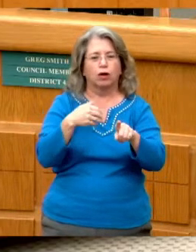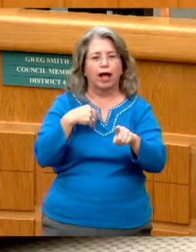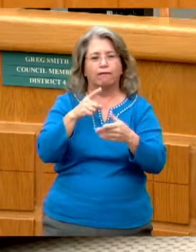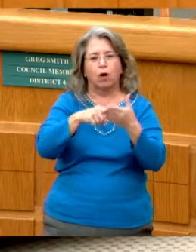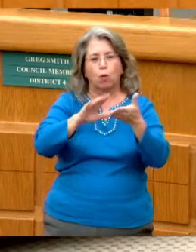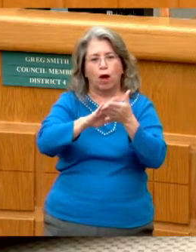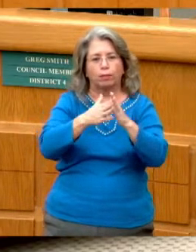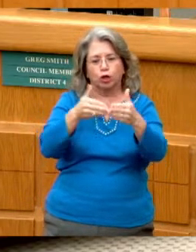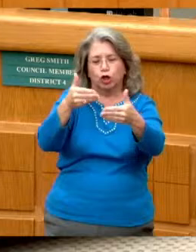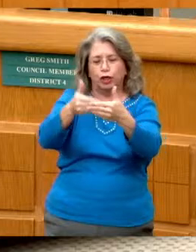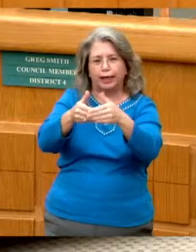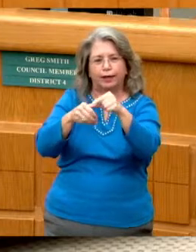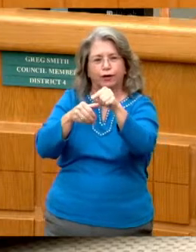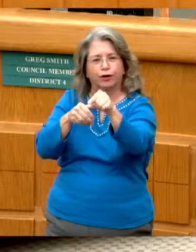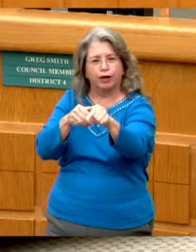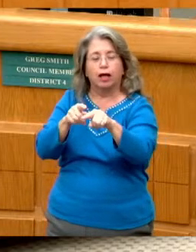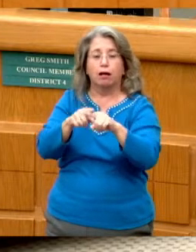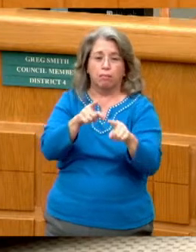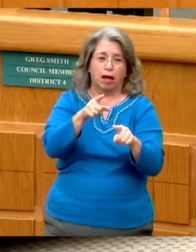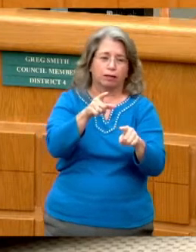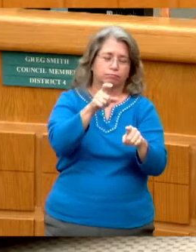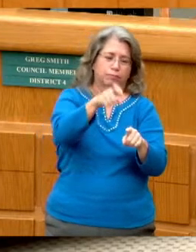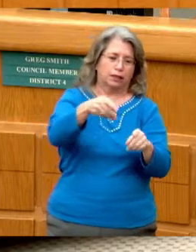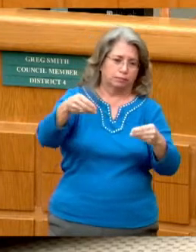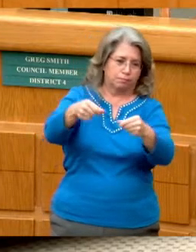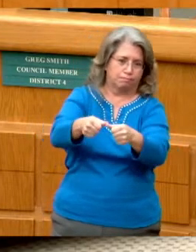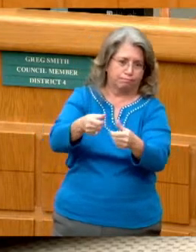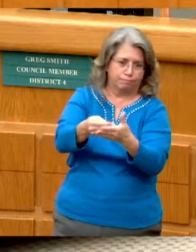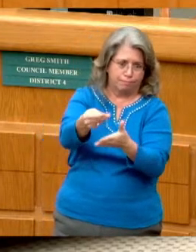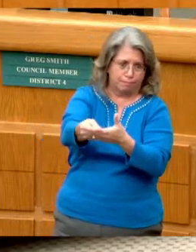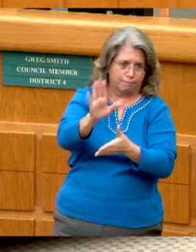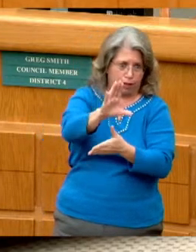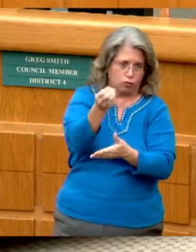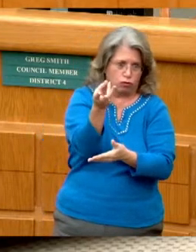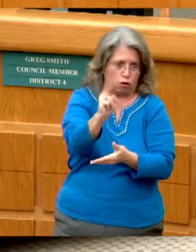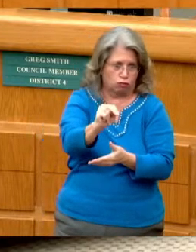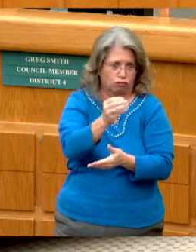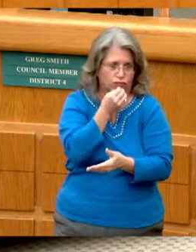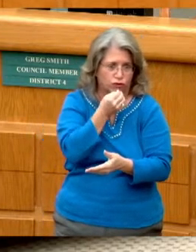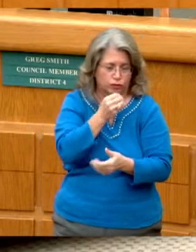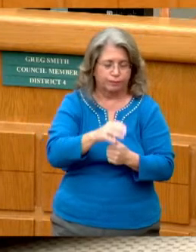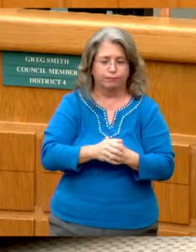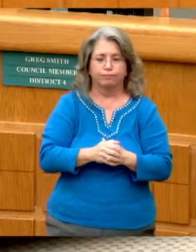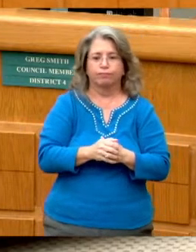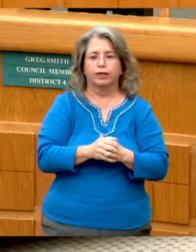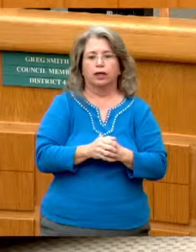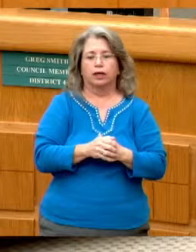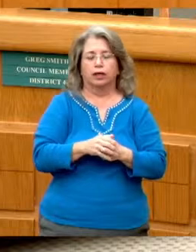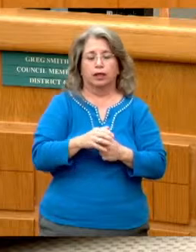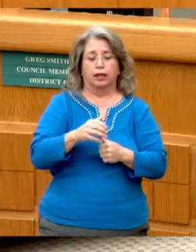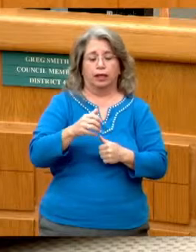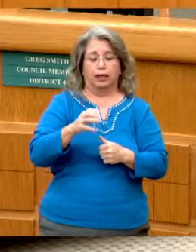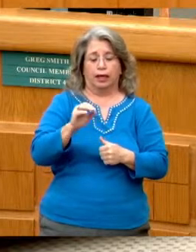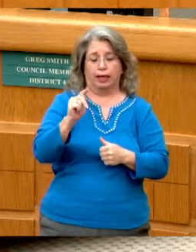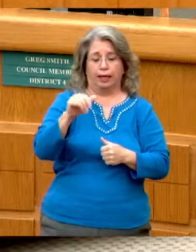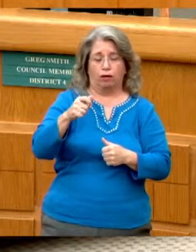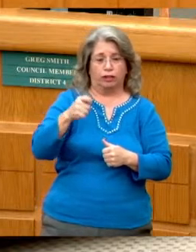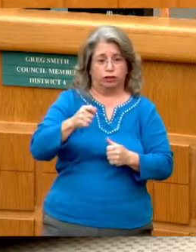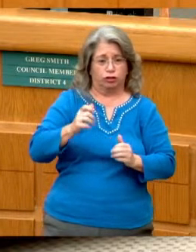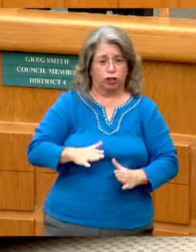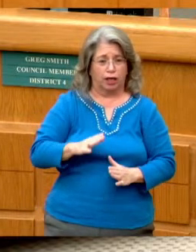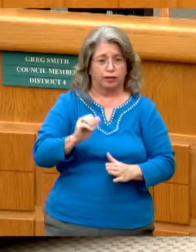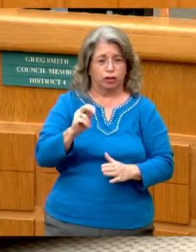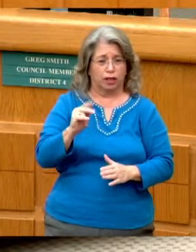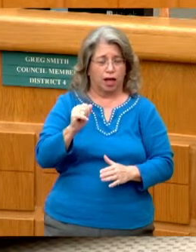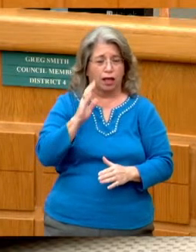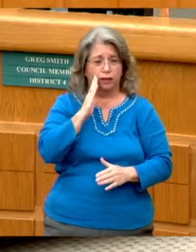is responsible for paying for their own food. Nueces County Judge Barbara Canales will be up next